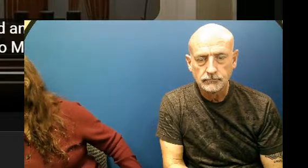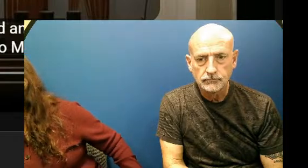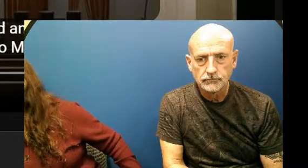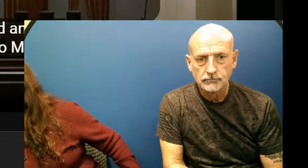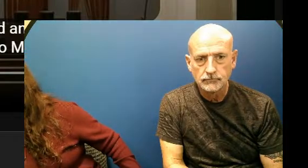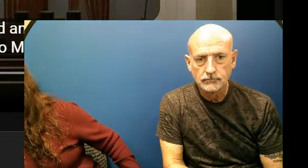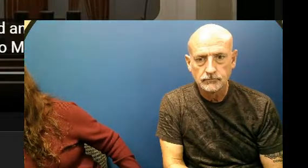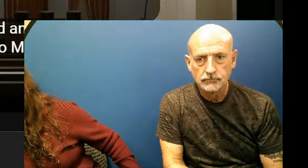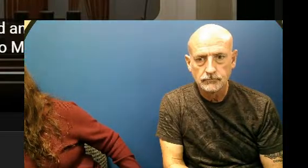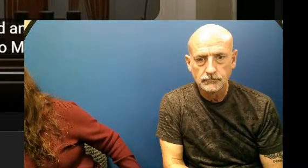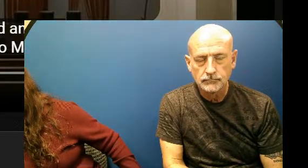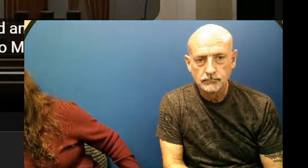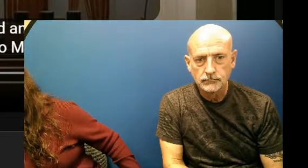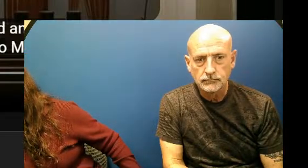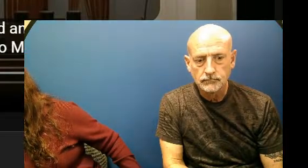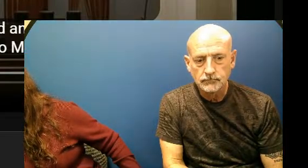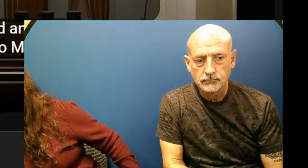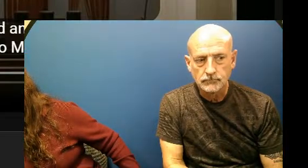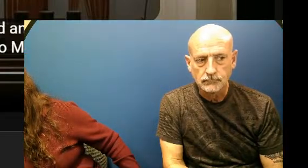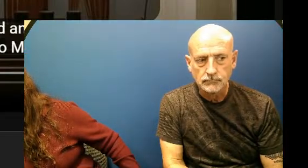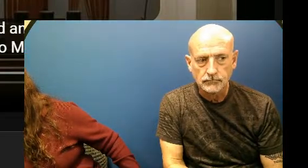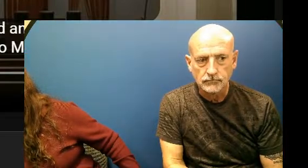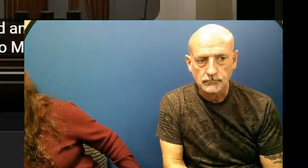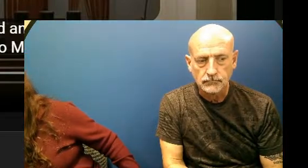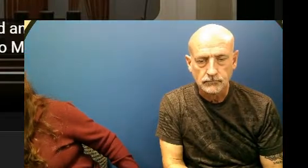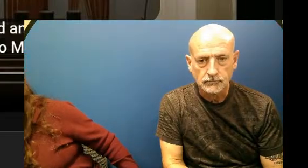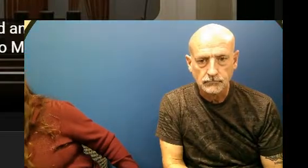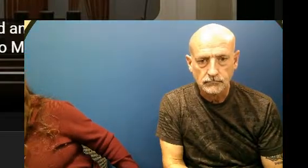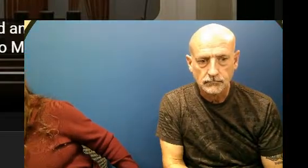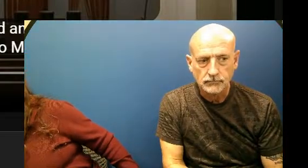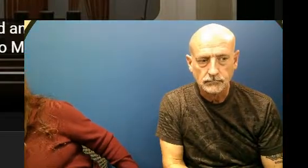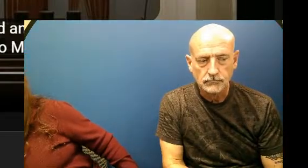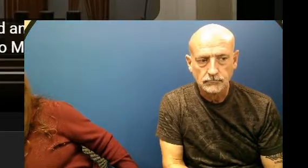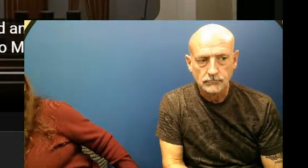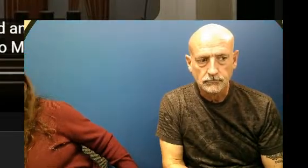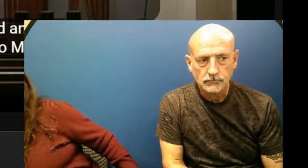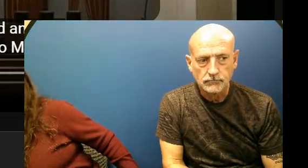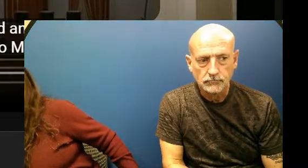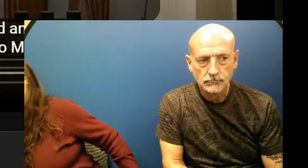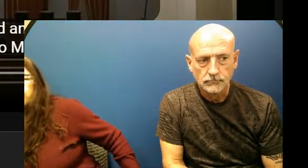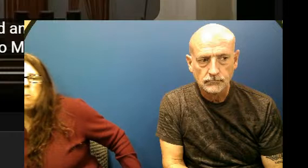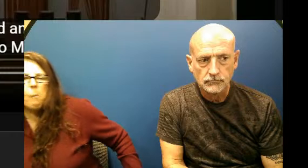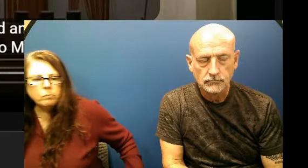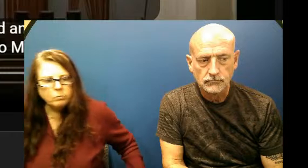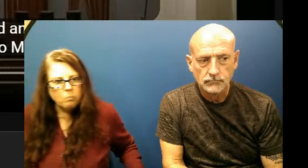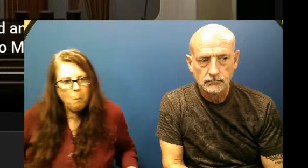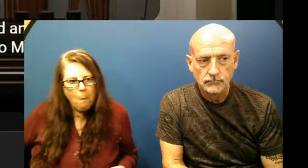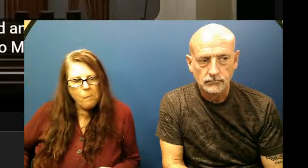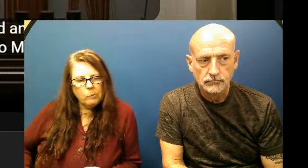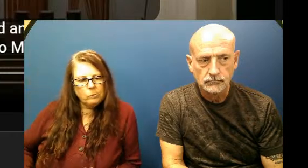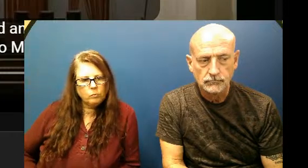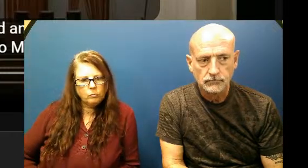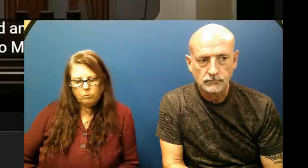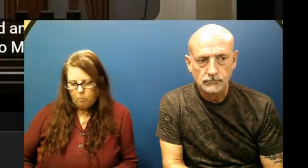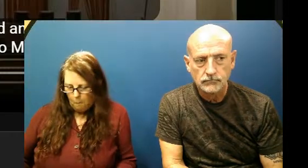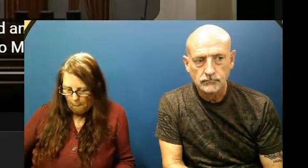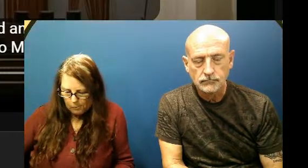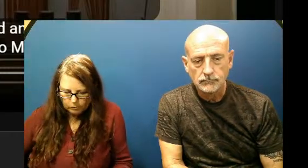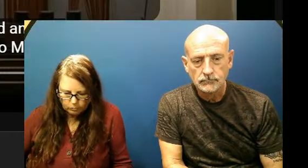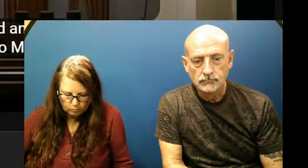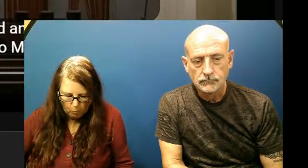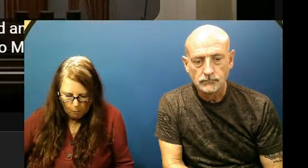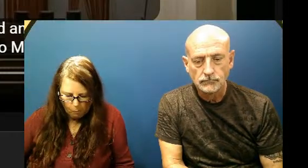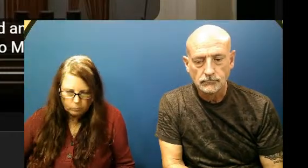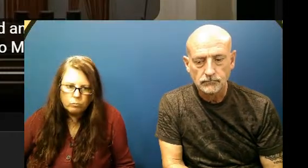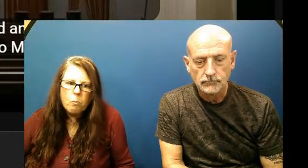if Congress wants to prevent that. Any number of other publications that are state-owned wholly or partially. And even under Lamont, remember, where you're not